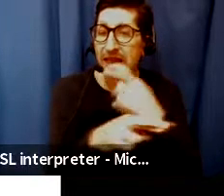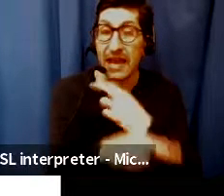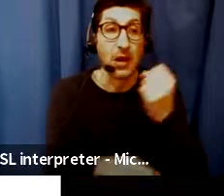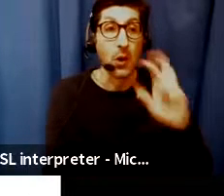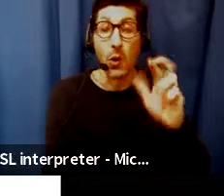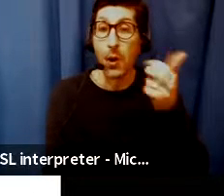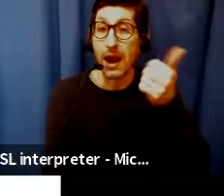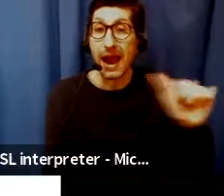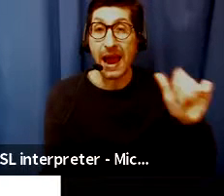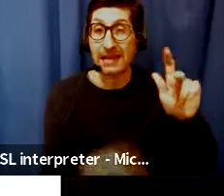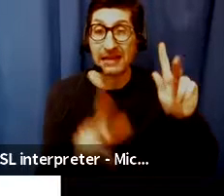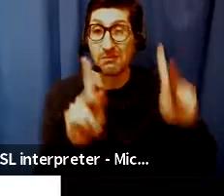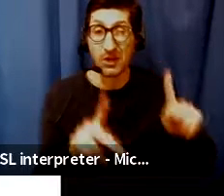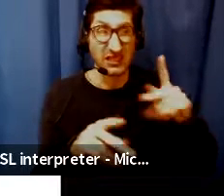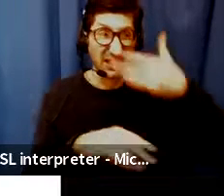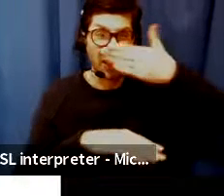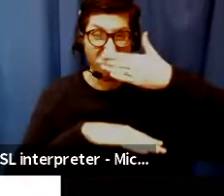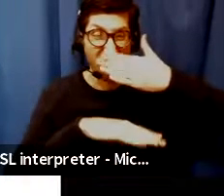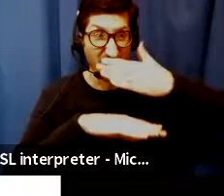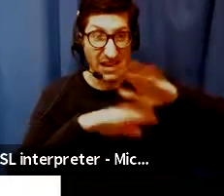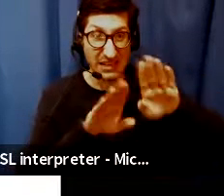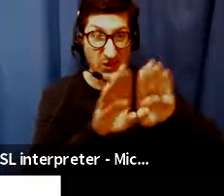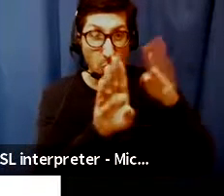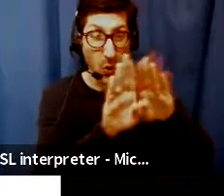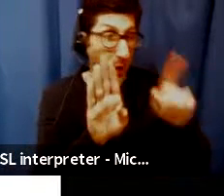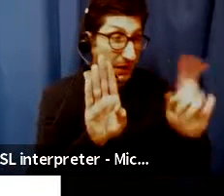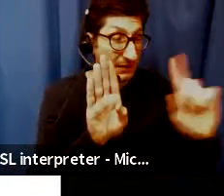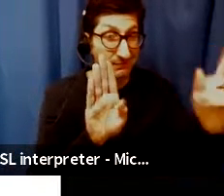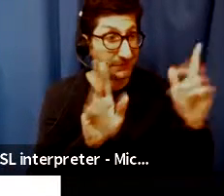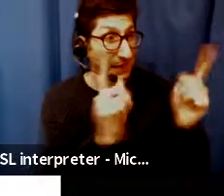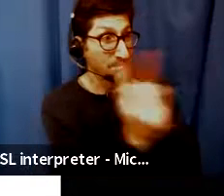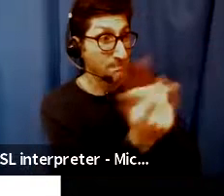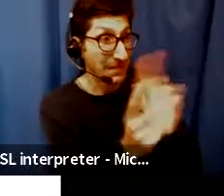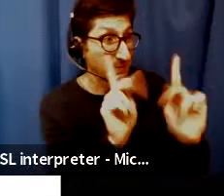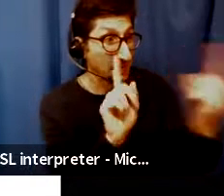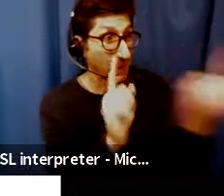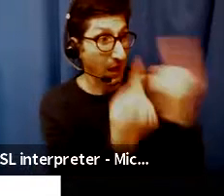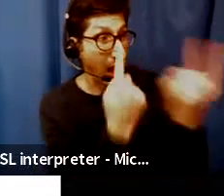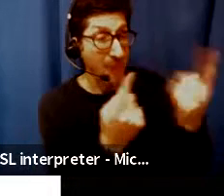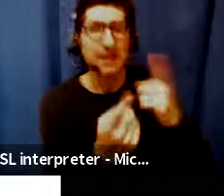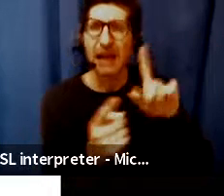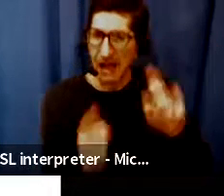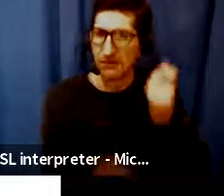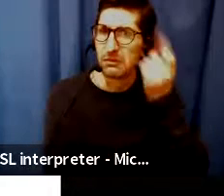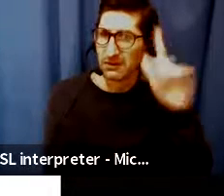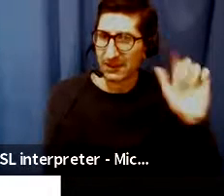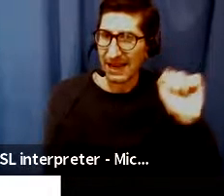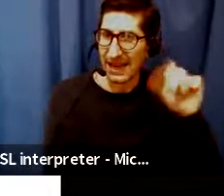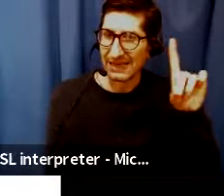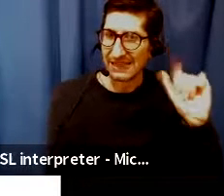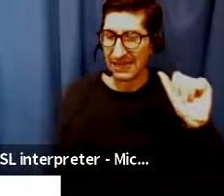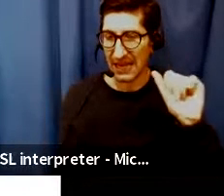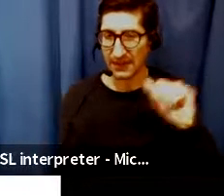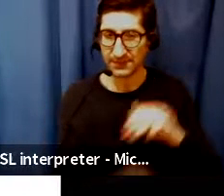really needs to understand their obligations under the ADA. So this is sort of